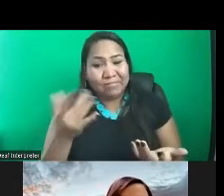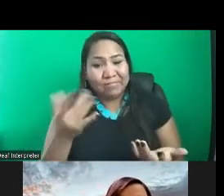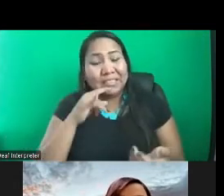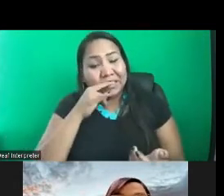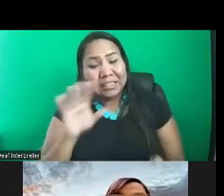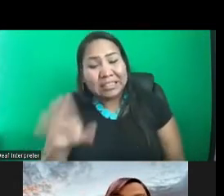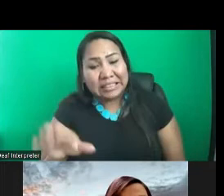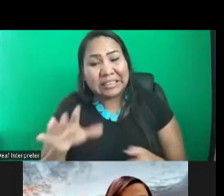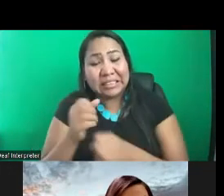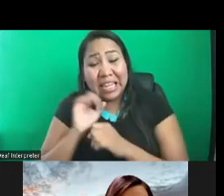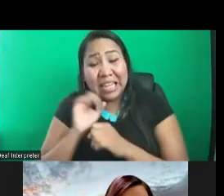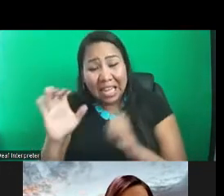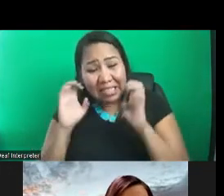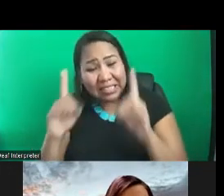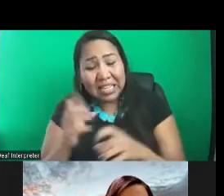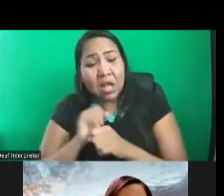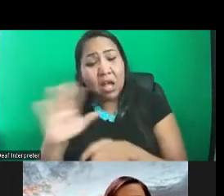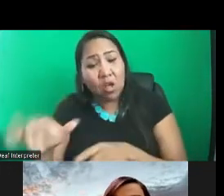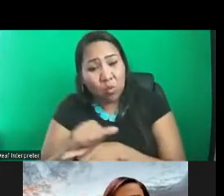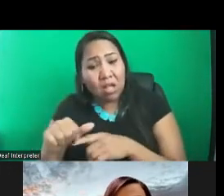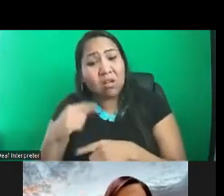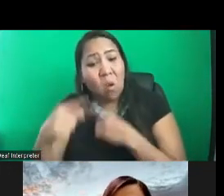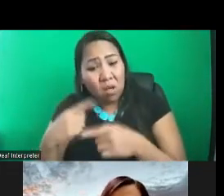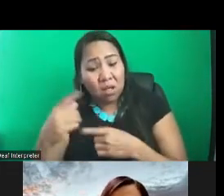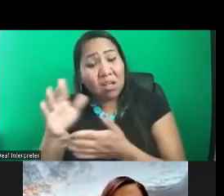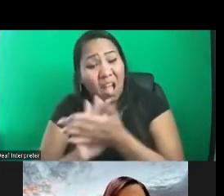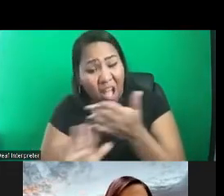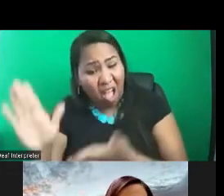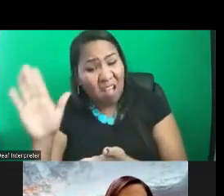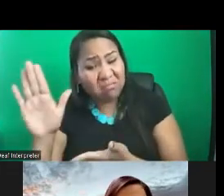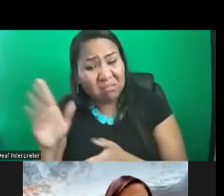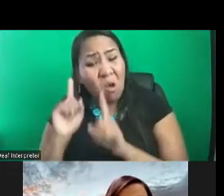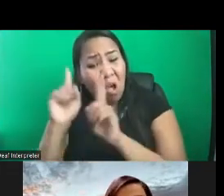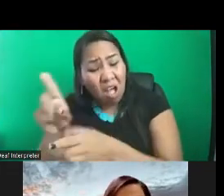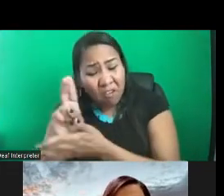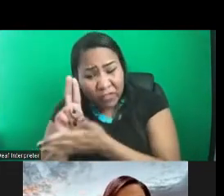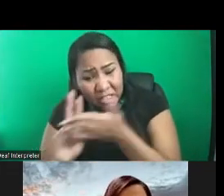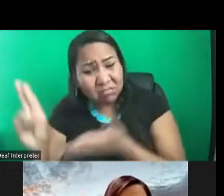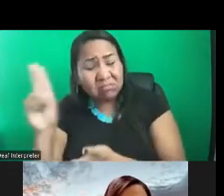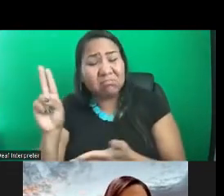your training, go off to college, attend a university, go to college. We don't